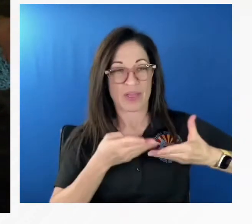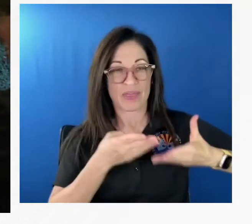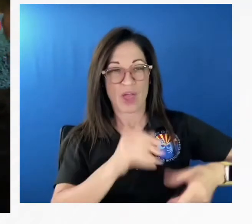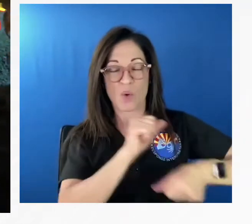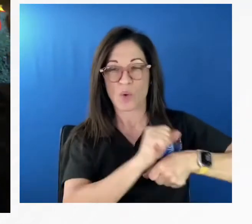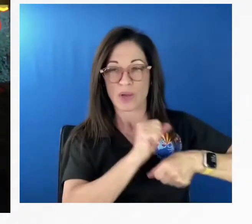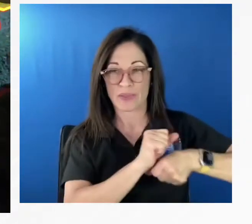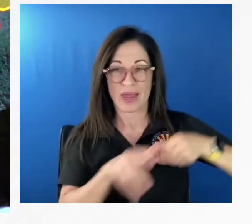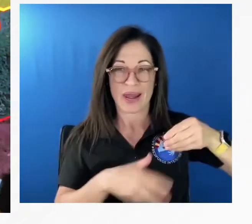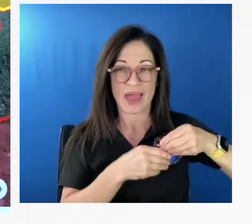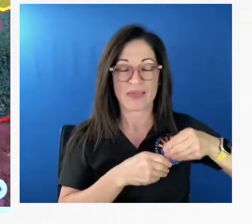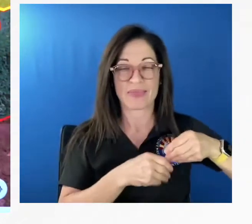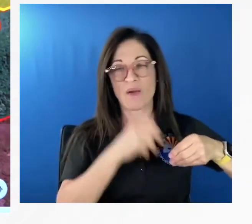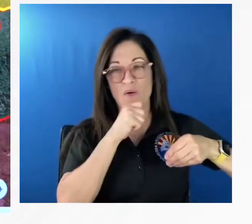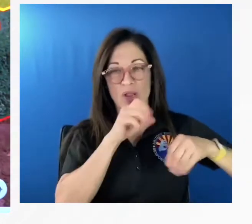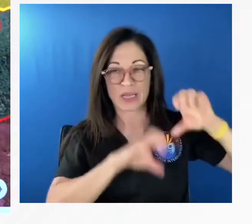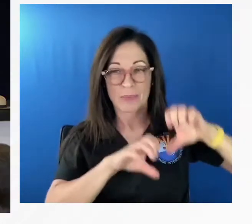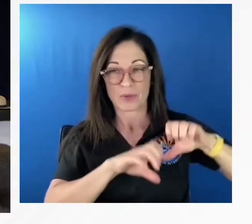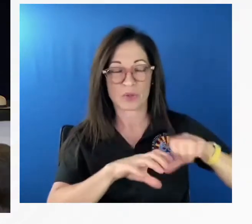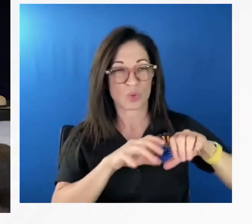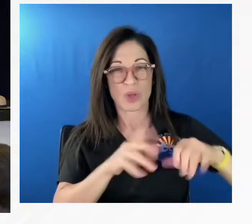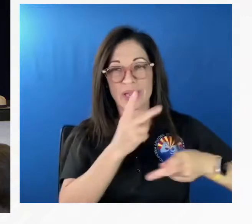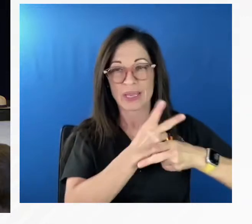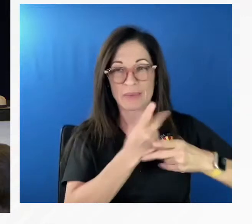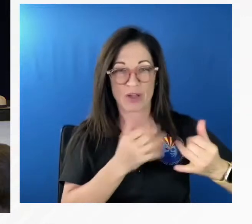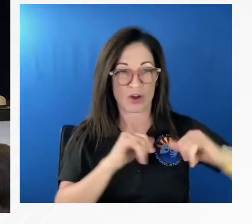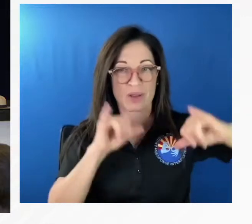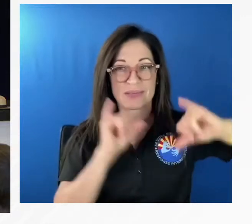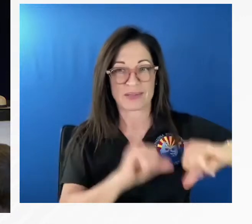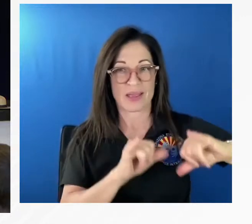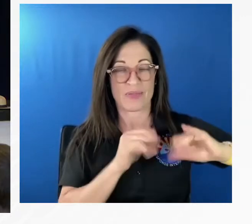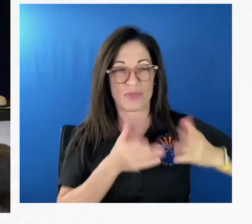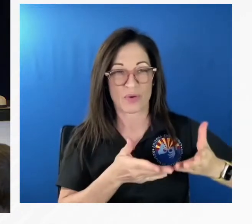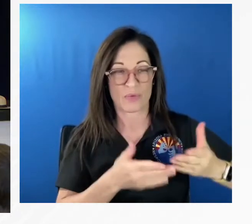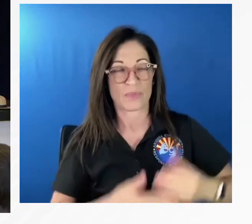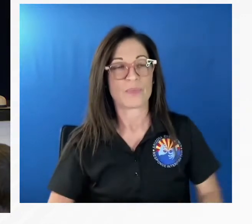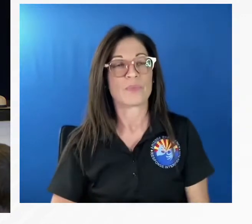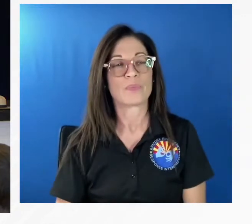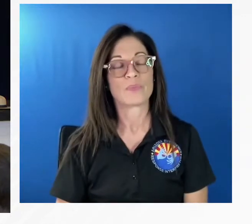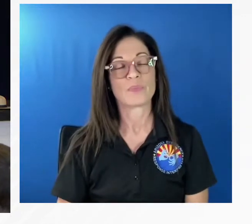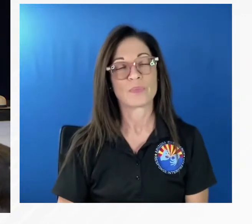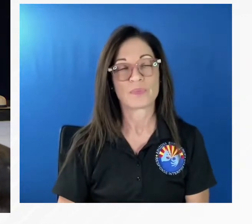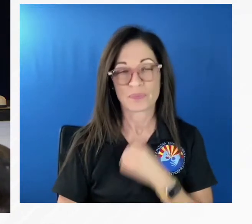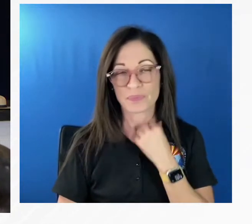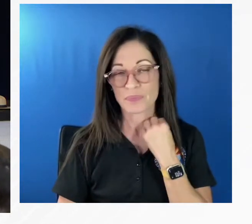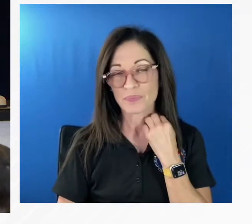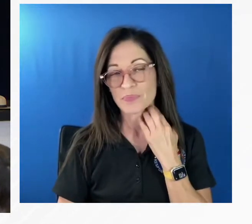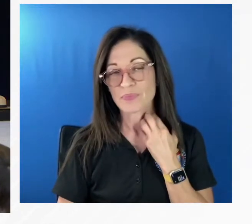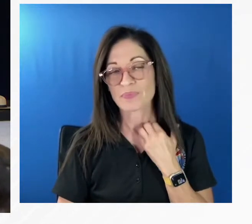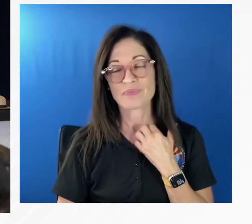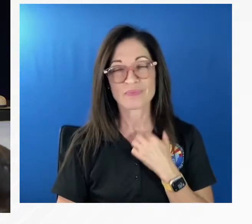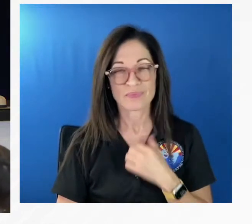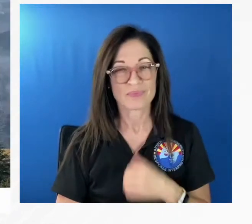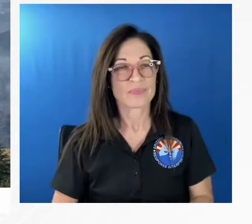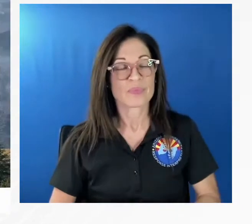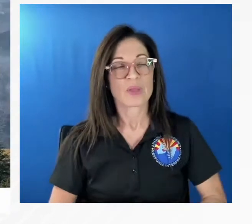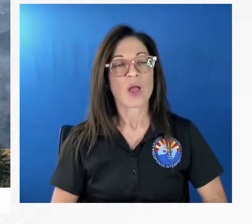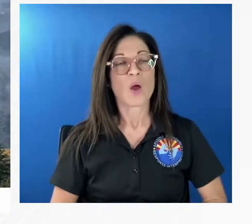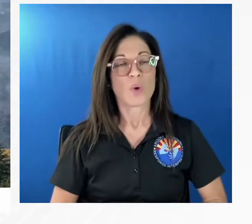is put in there to try and hold it in that spot. Next slide. So here's some pictures that we took when we were out here on the line.